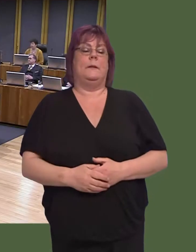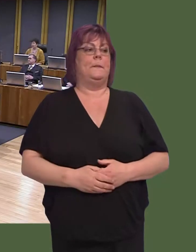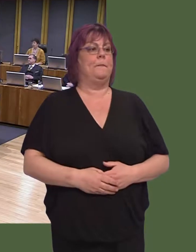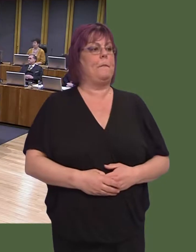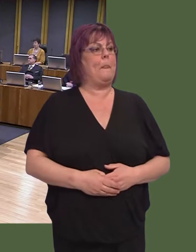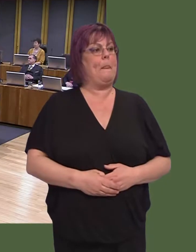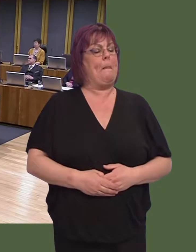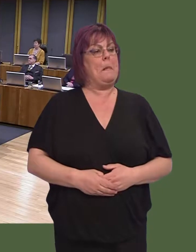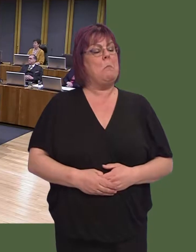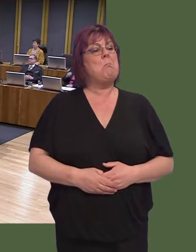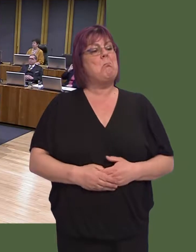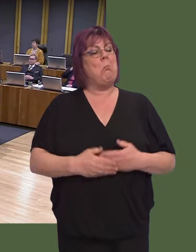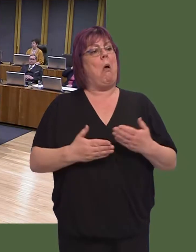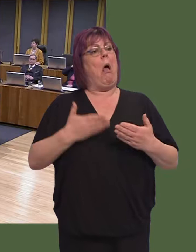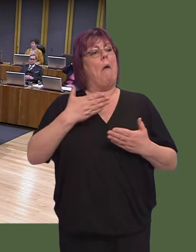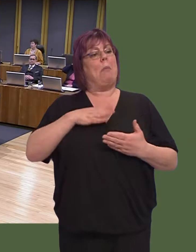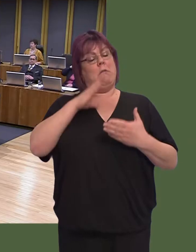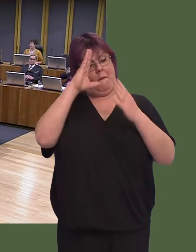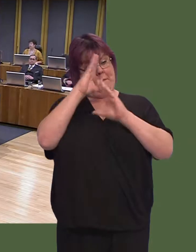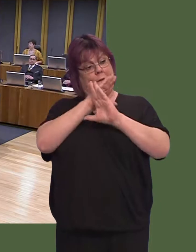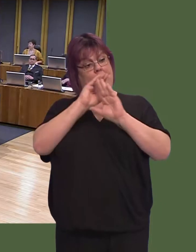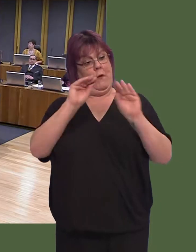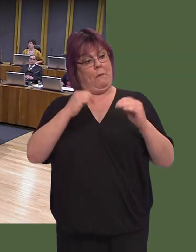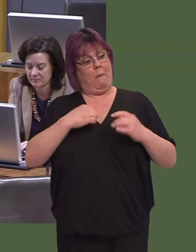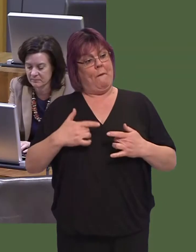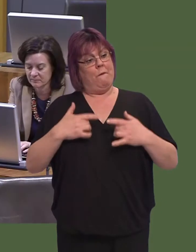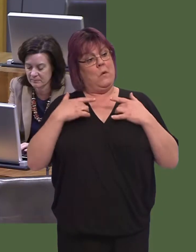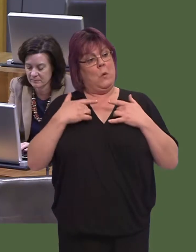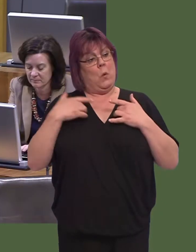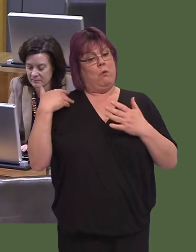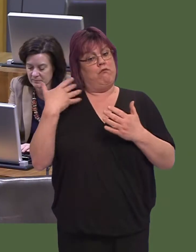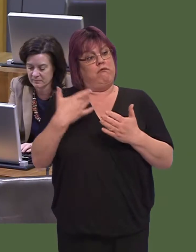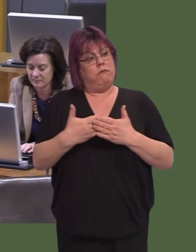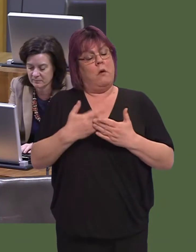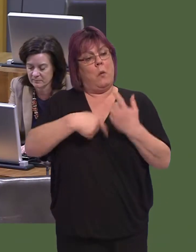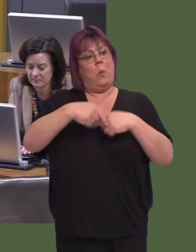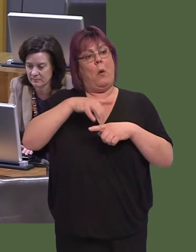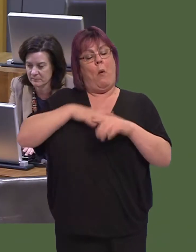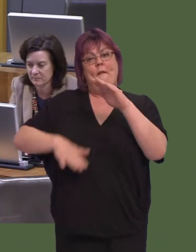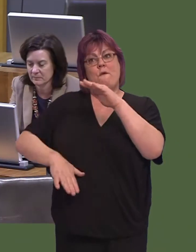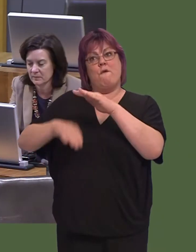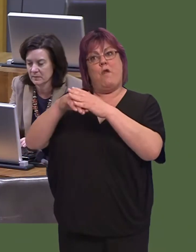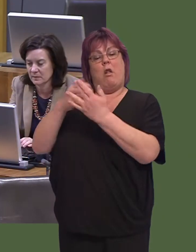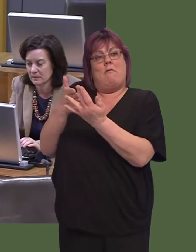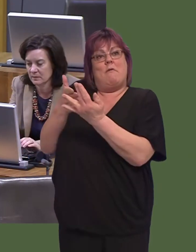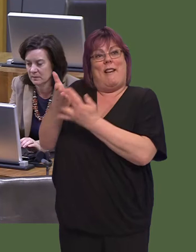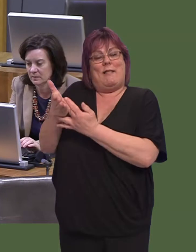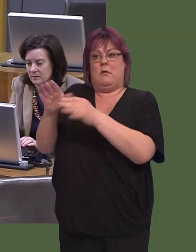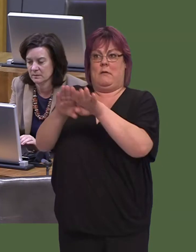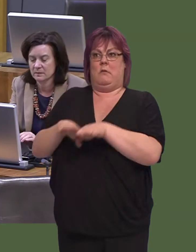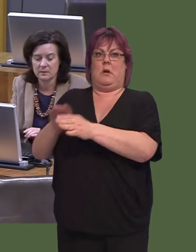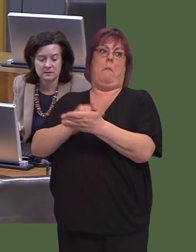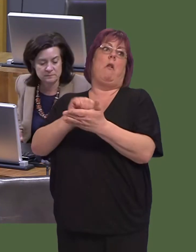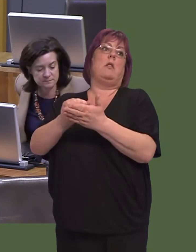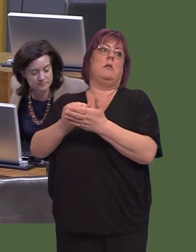Well, I'm not sure I've been particularly silent about what the government's view is. Our view is quite simply this. We need to have full and unfettered access to the single